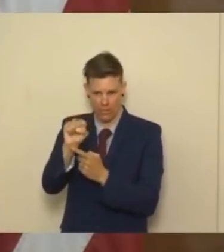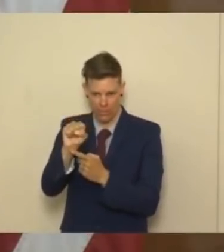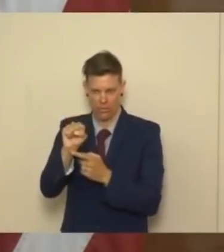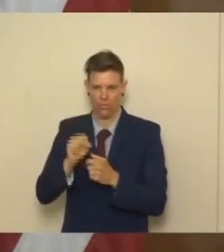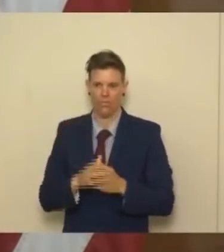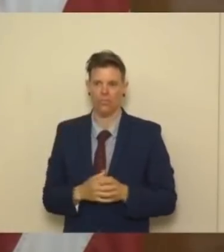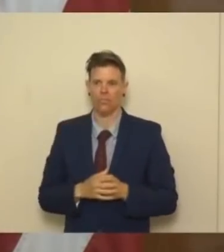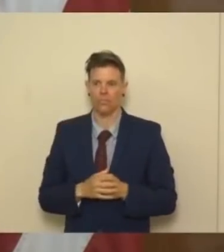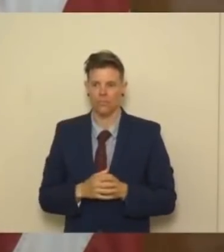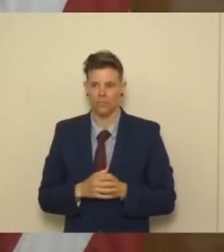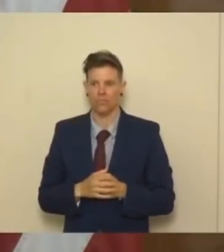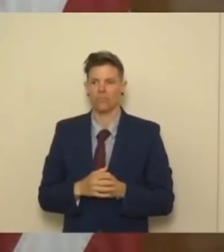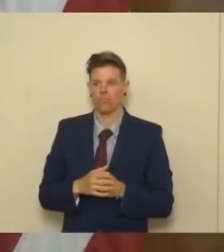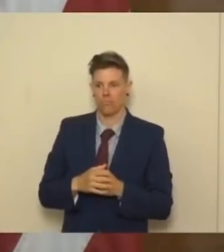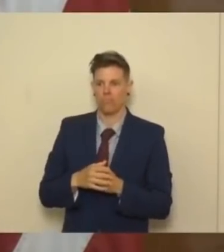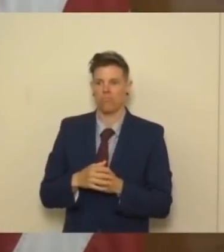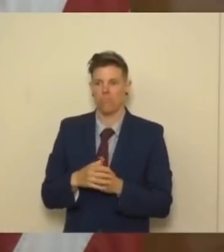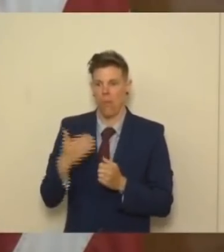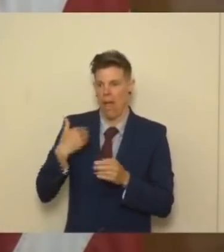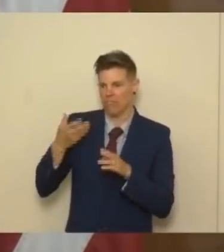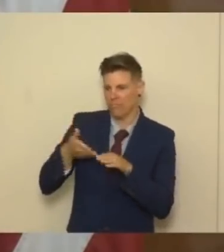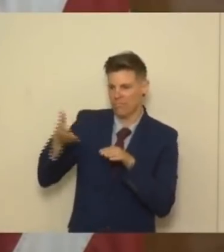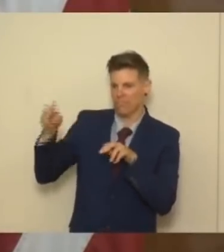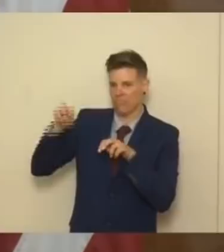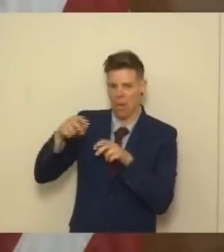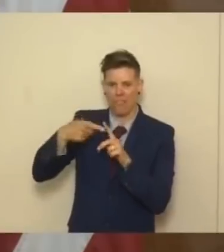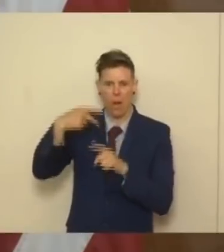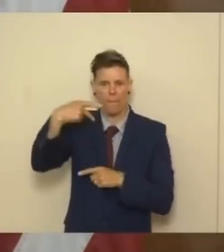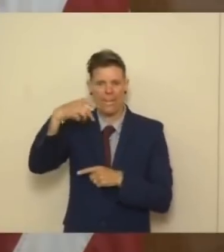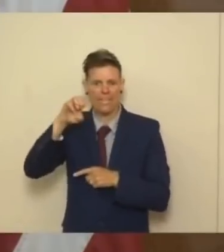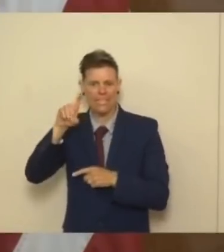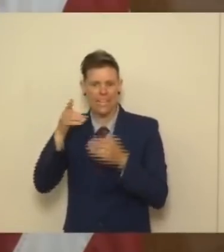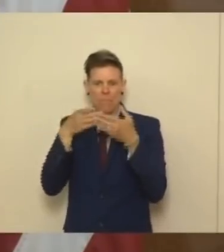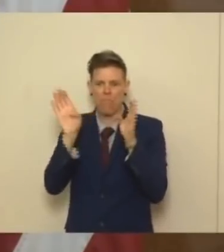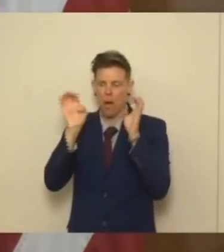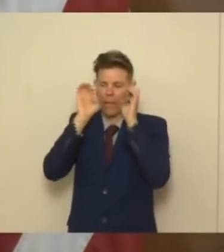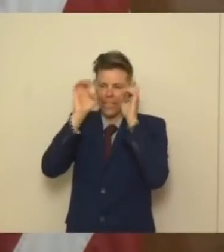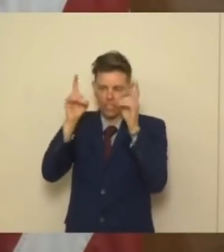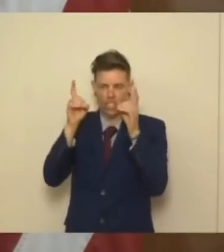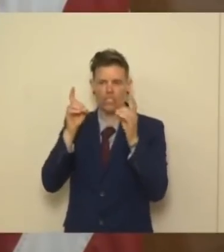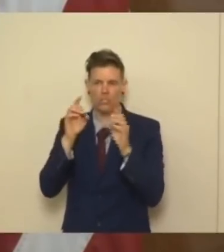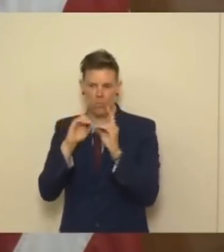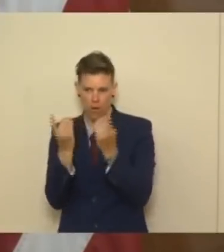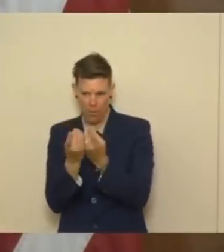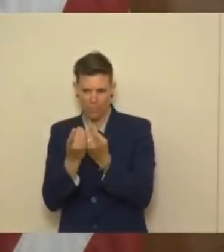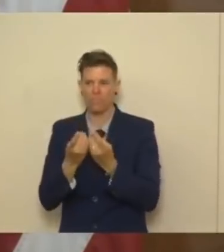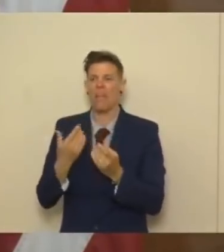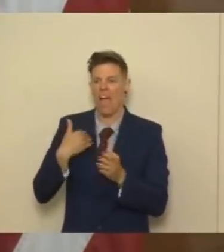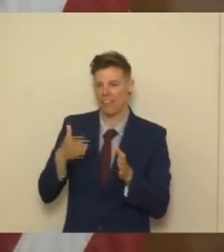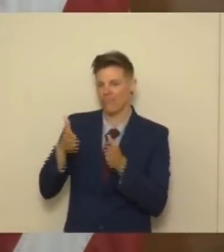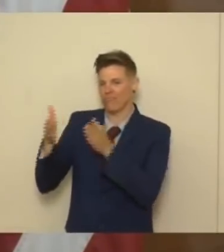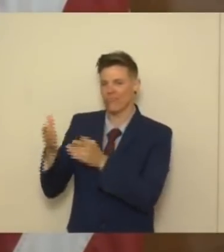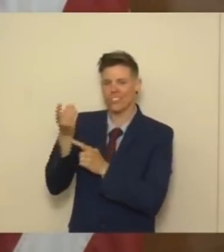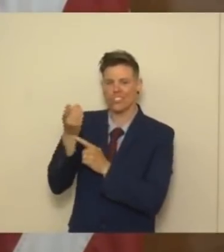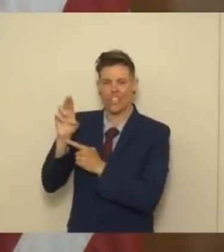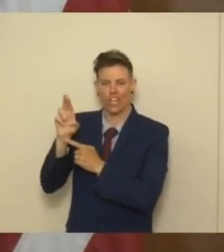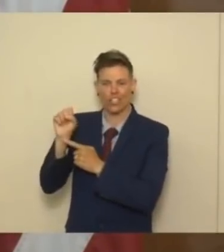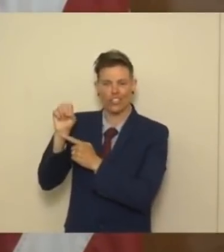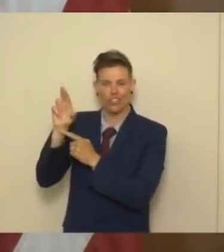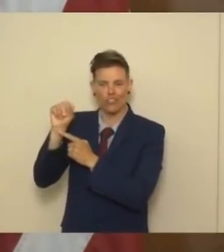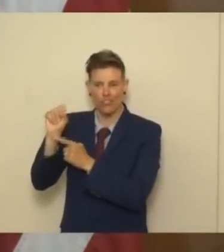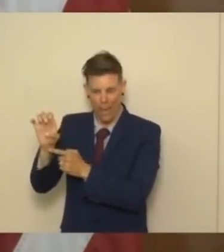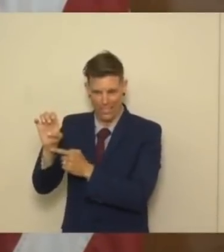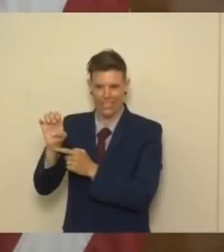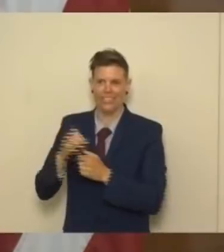always have Dr. Grace, which I am very grateful for, making sure that we have an opportunity to discuss the modeling and the